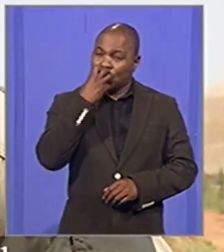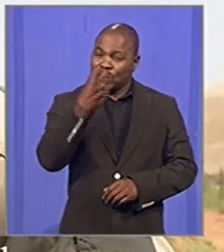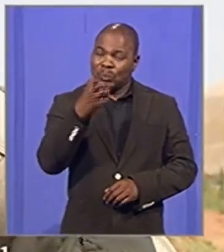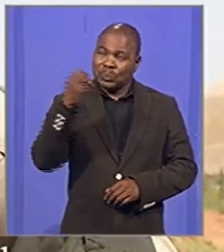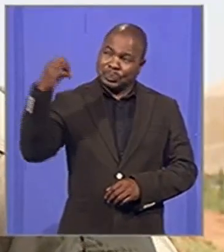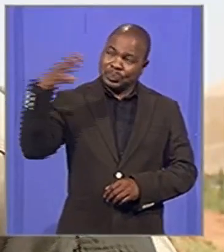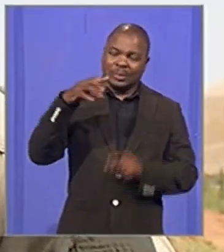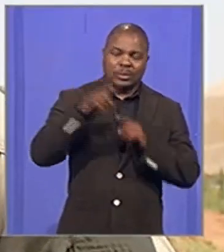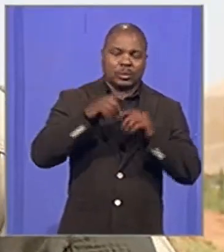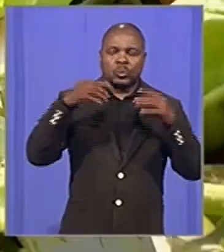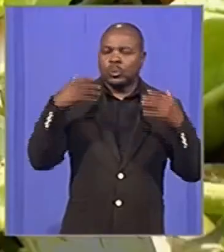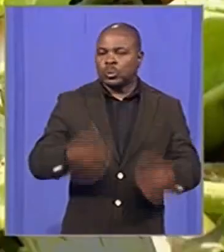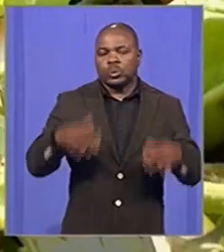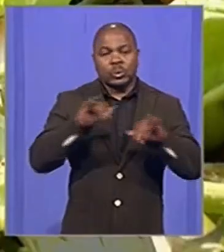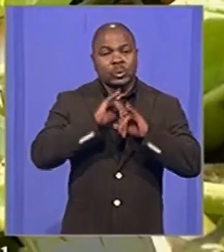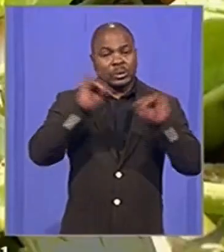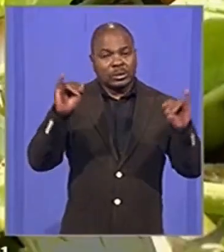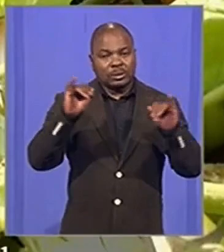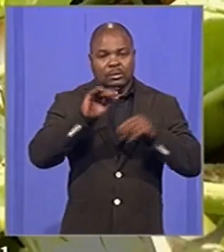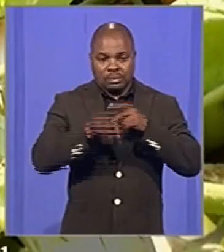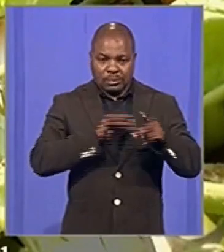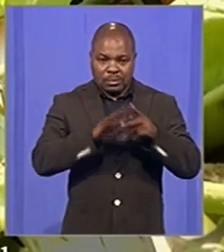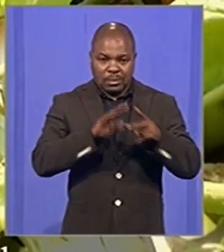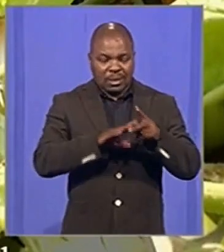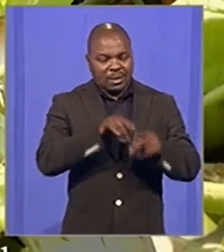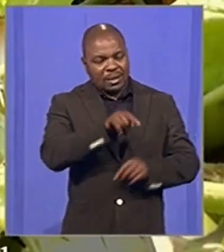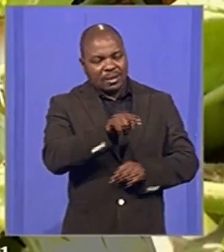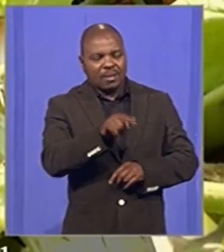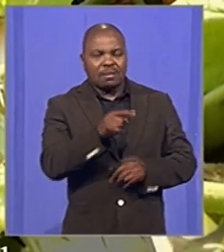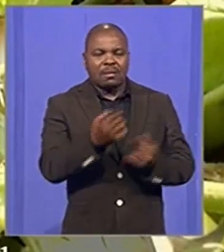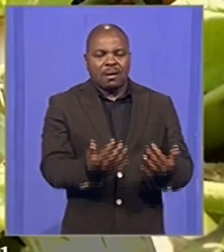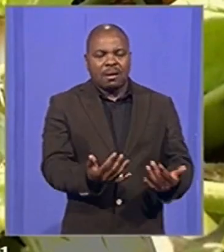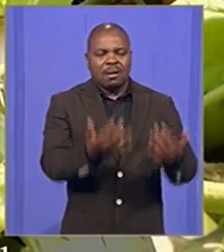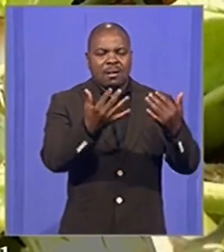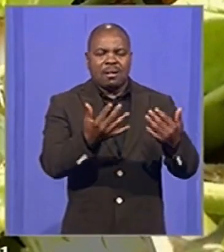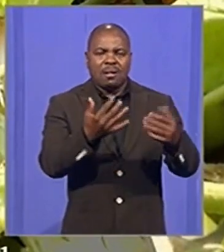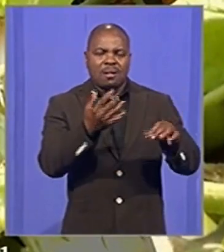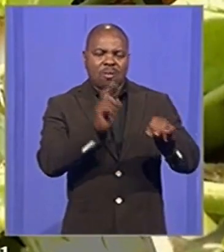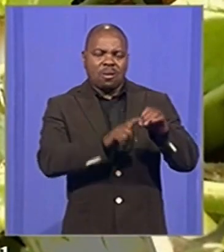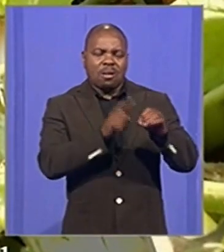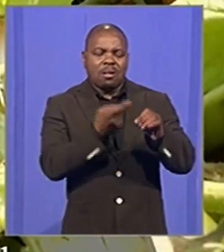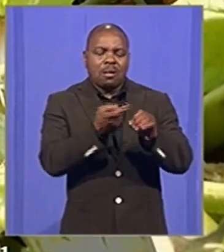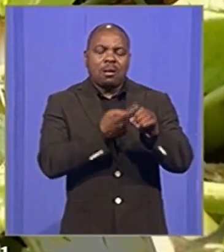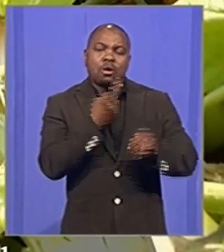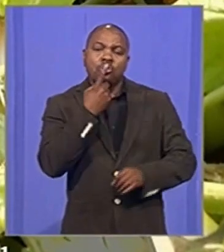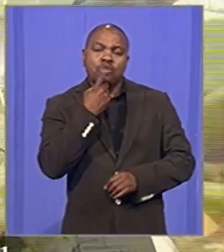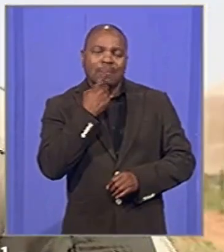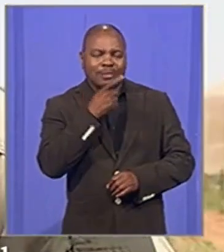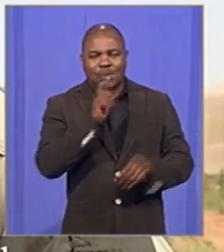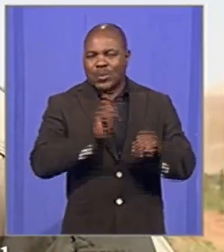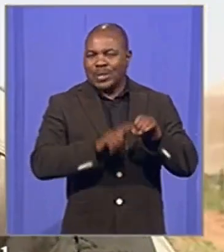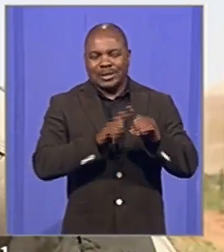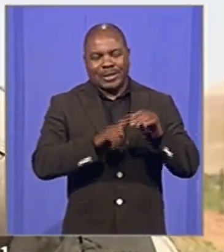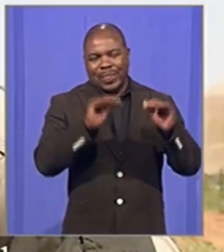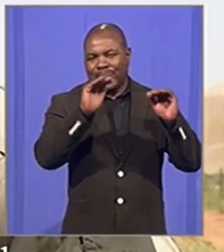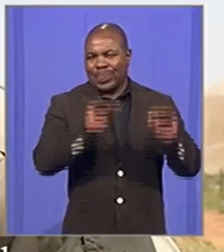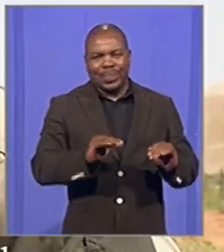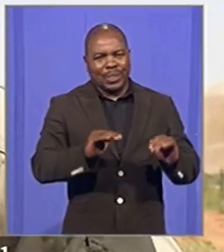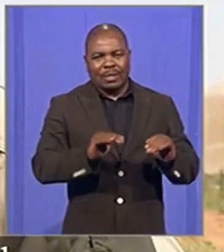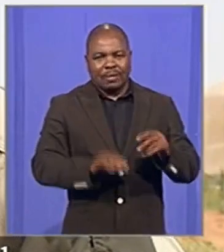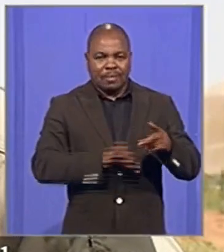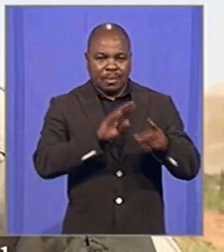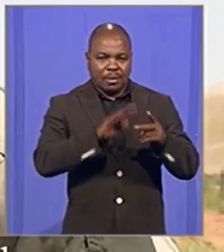Temogela yona e bile ntshukudu and e affectile the quality ya di tomato produce ja rena and also e